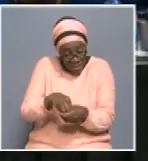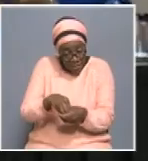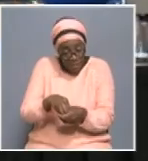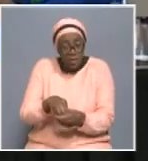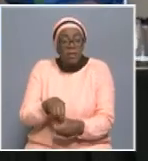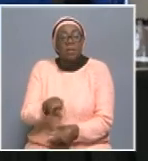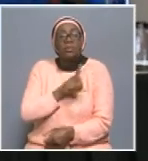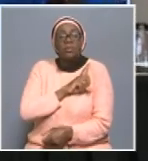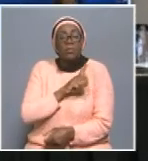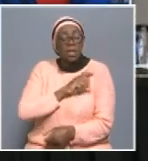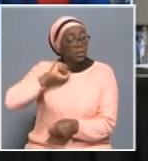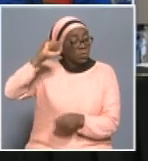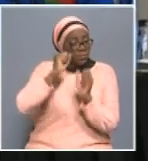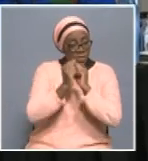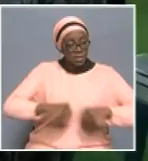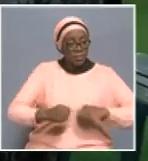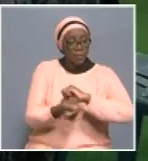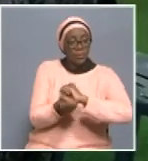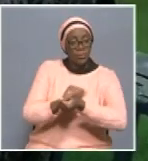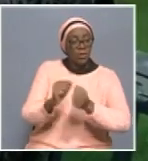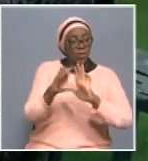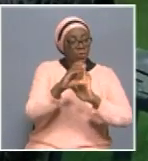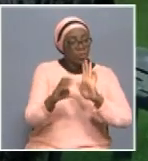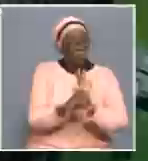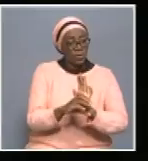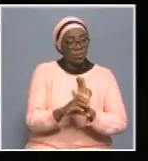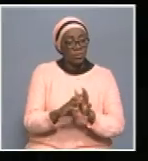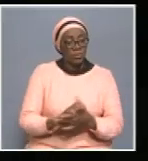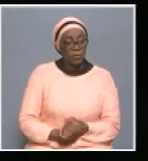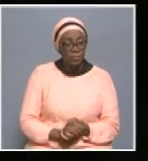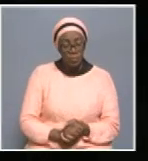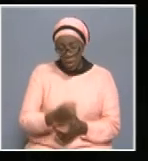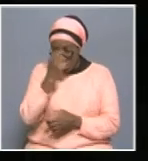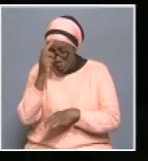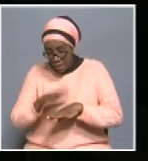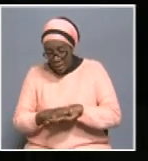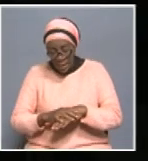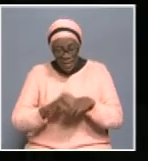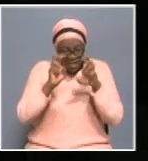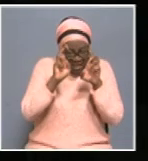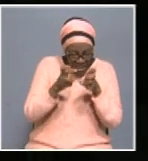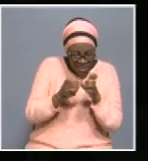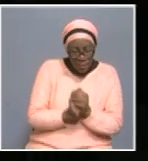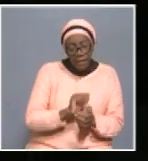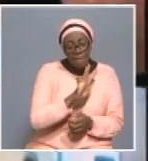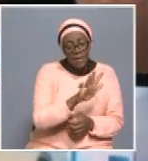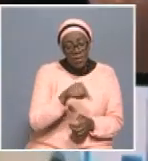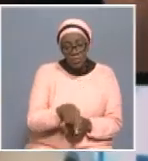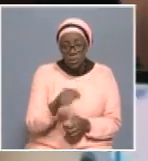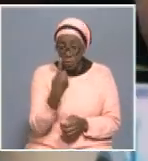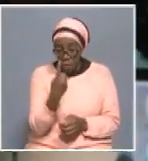loophole was there. When you have regard to Article 5.1 of the SWAPO Constitution, I think it comes very close